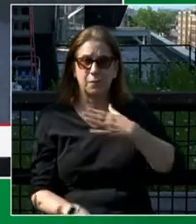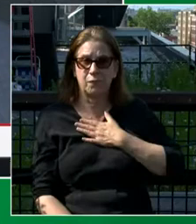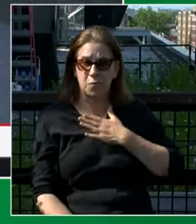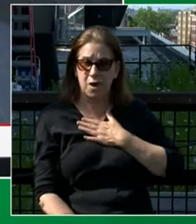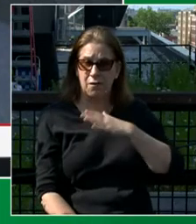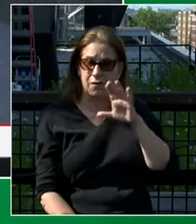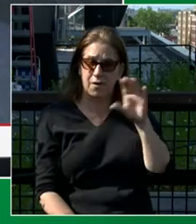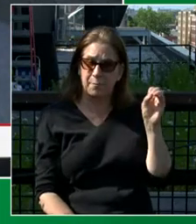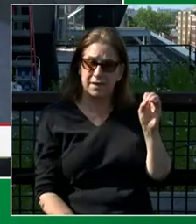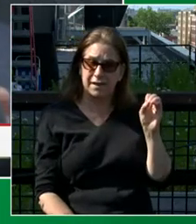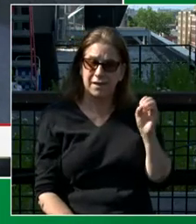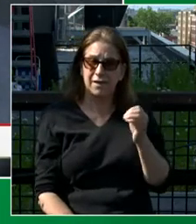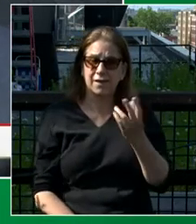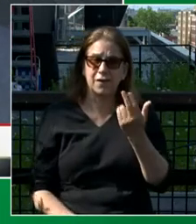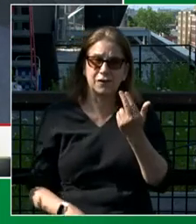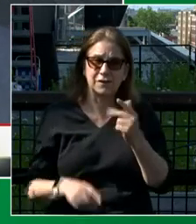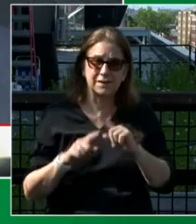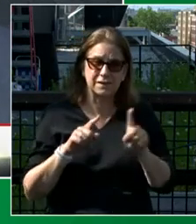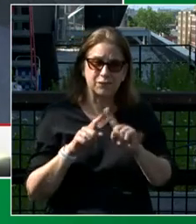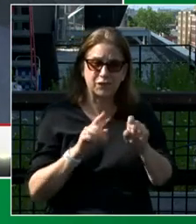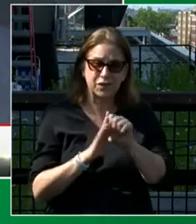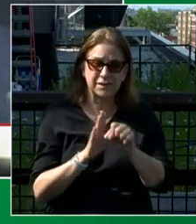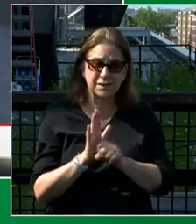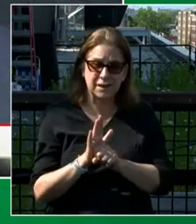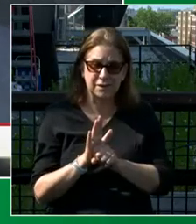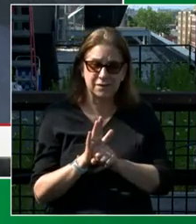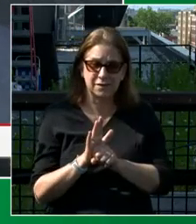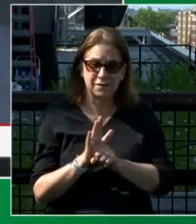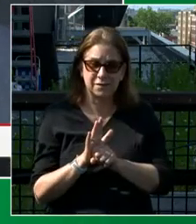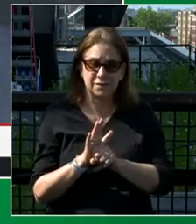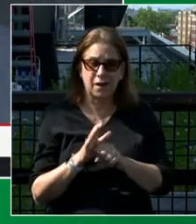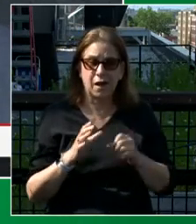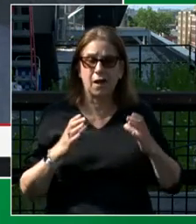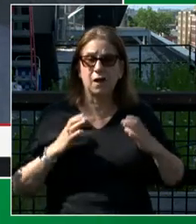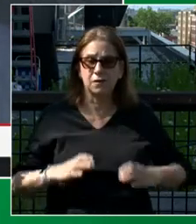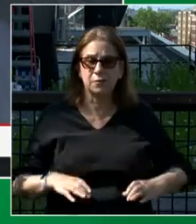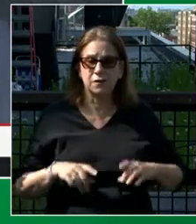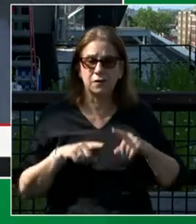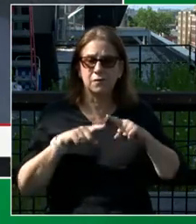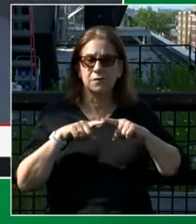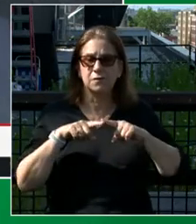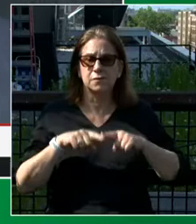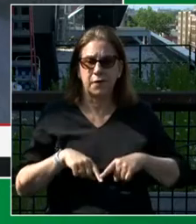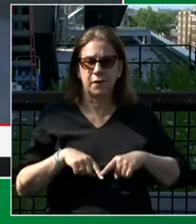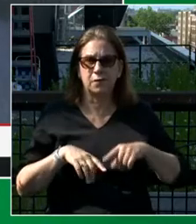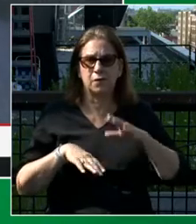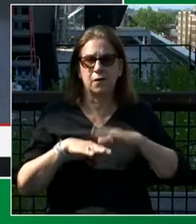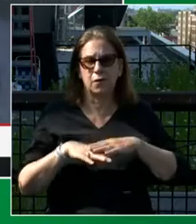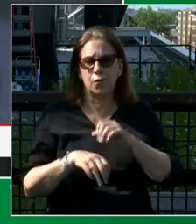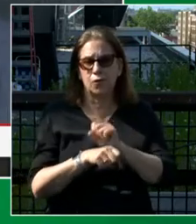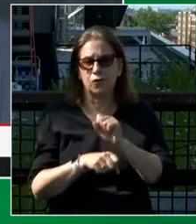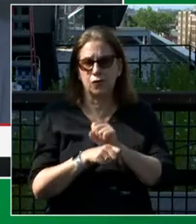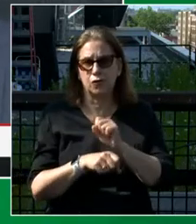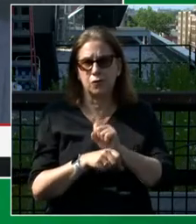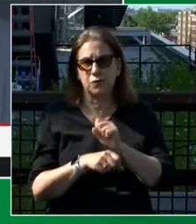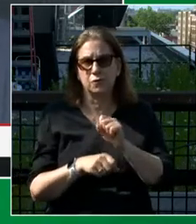that are very dependent on our services. We work in classified facilities, and we had to de-densify, so we went to shift work.